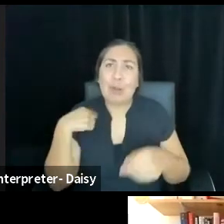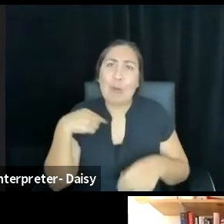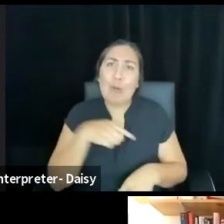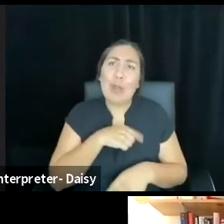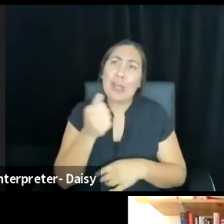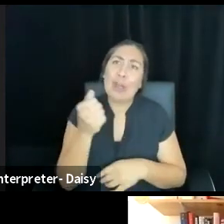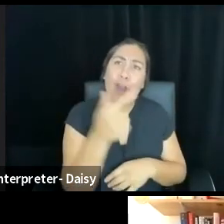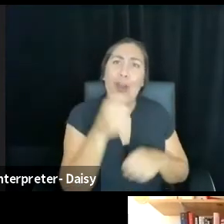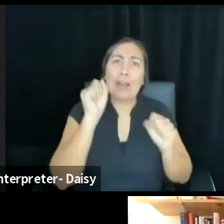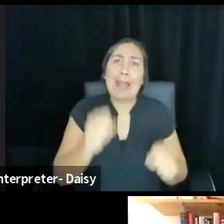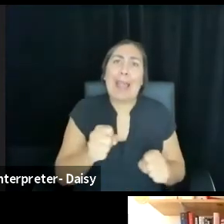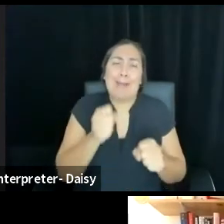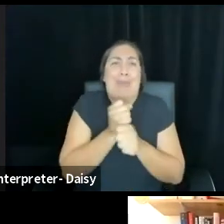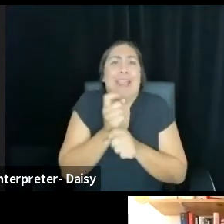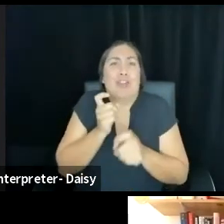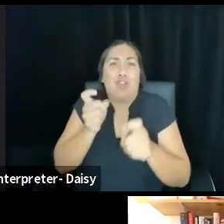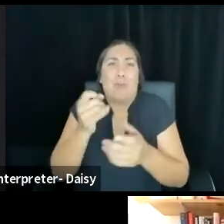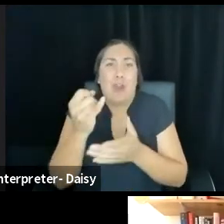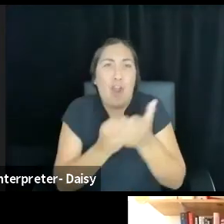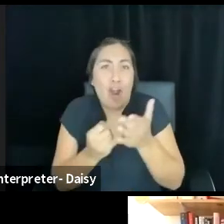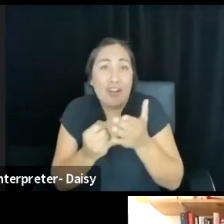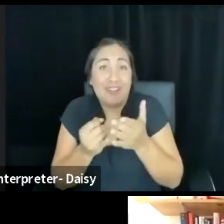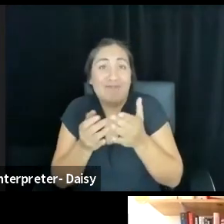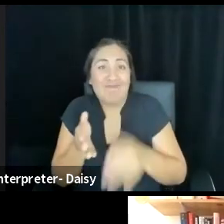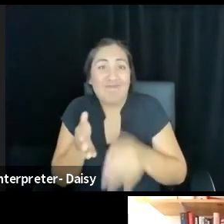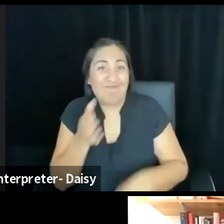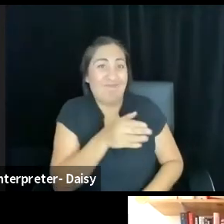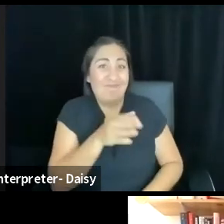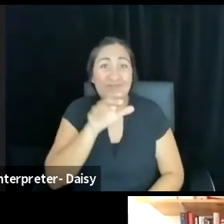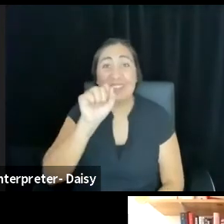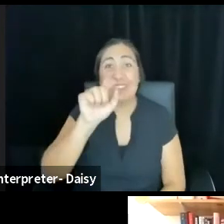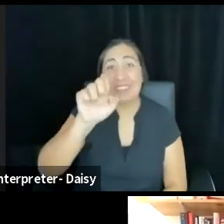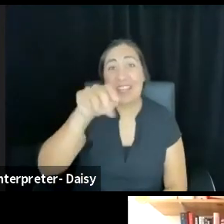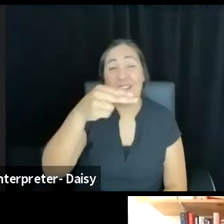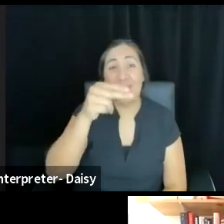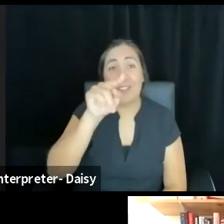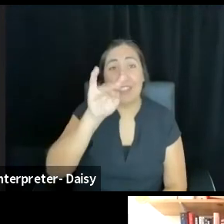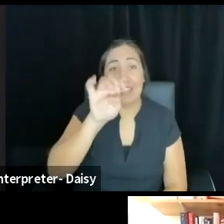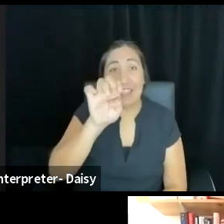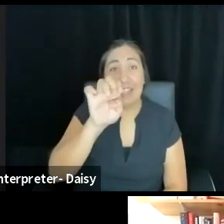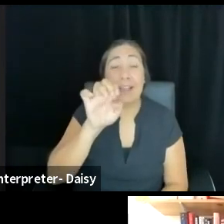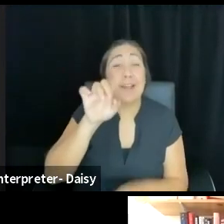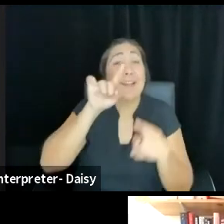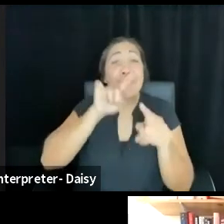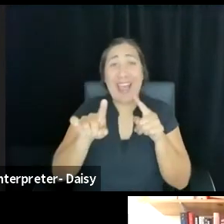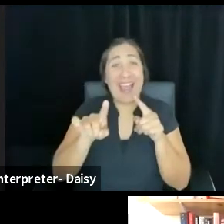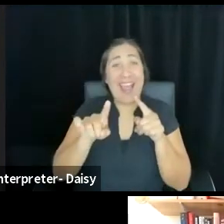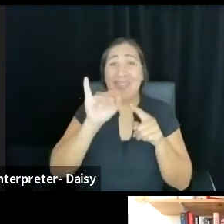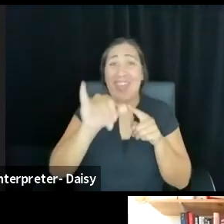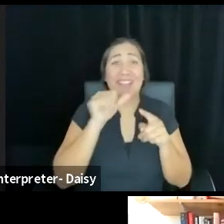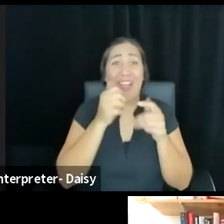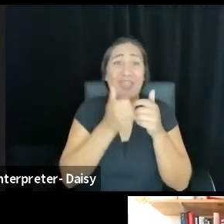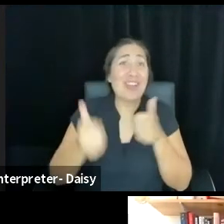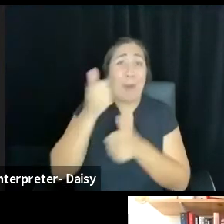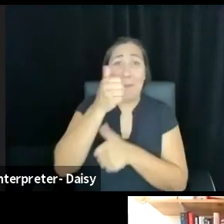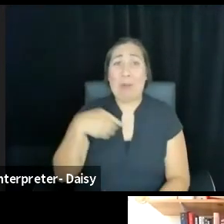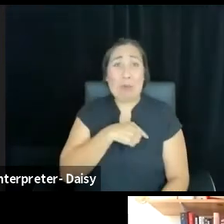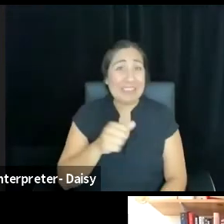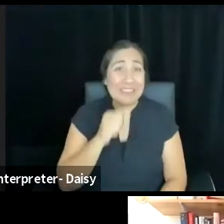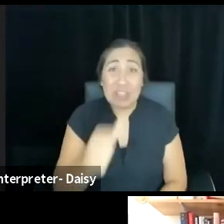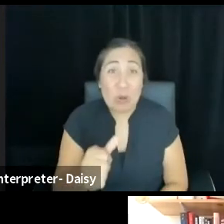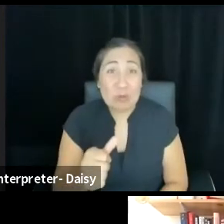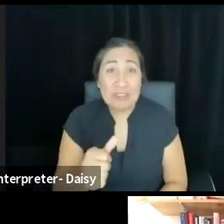But we don't. That's not the dominant paradigm. We don't all get to contribute. In fact, the very, very,